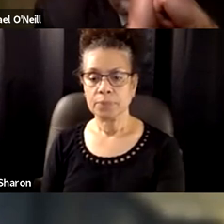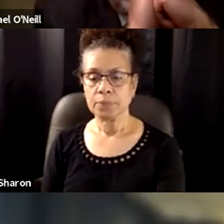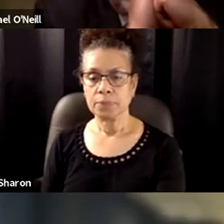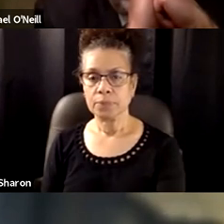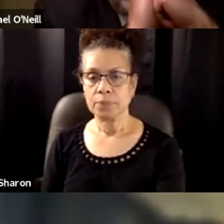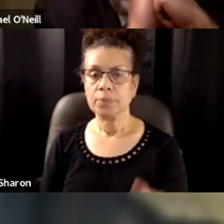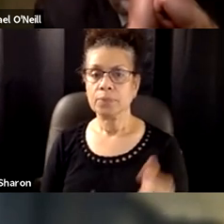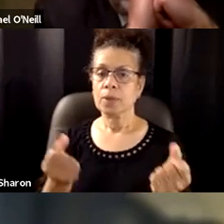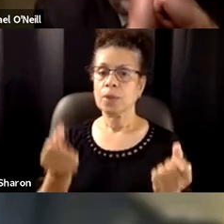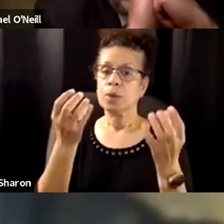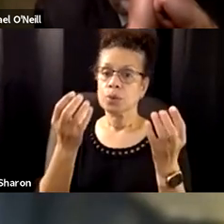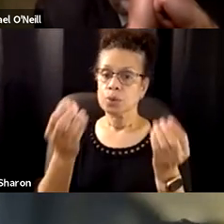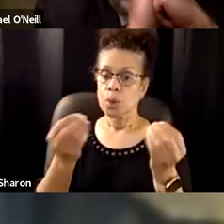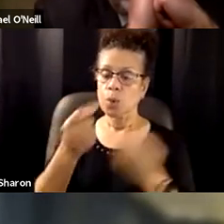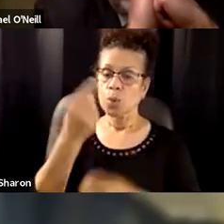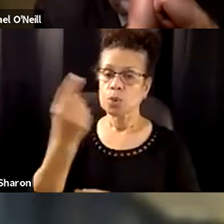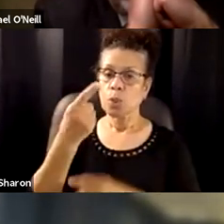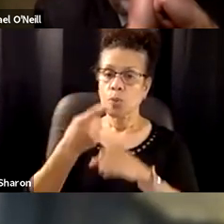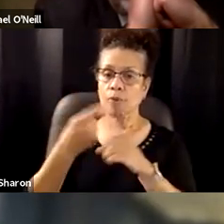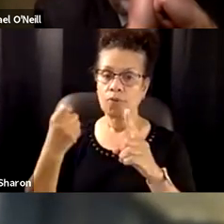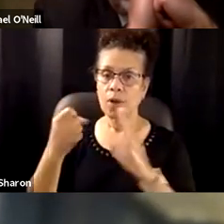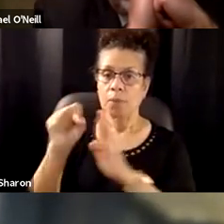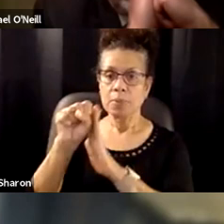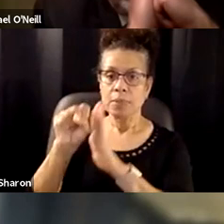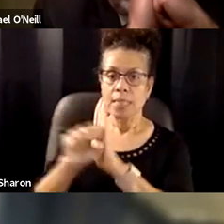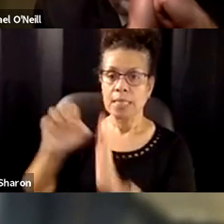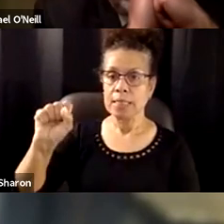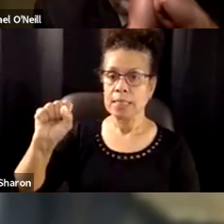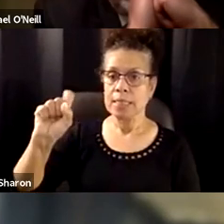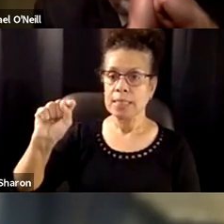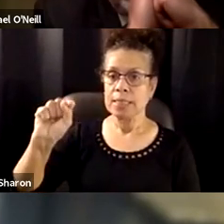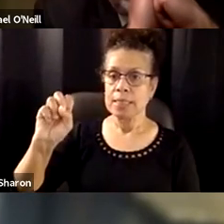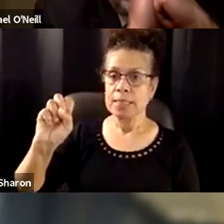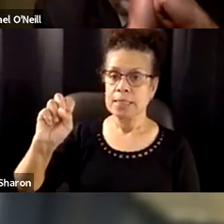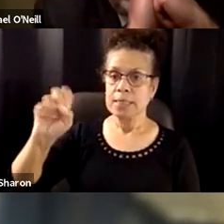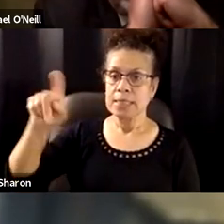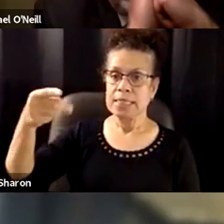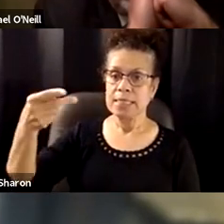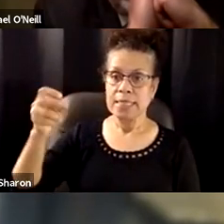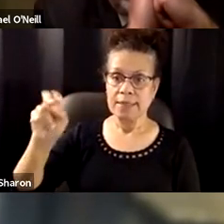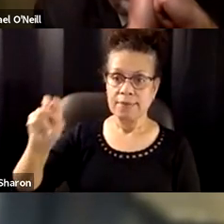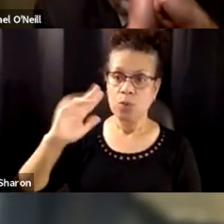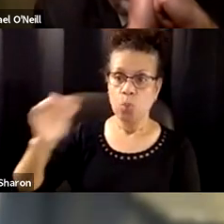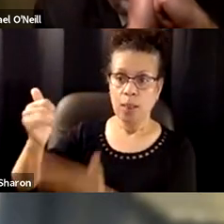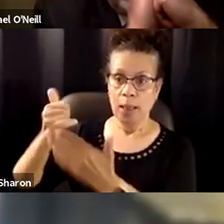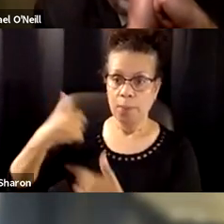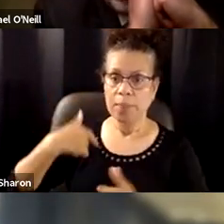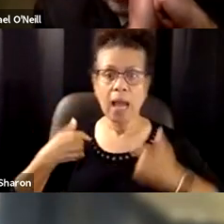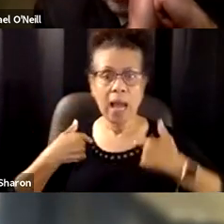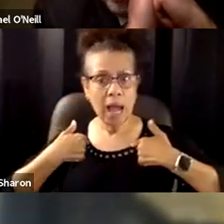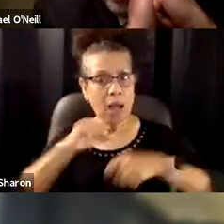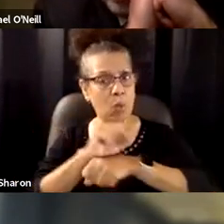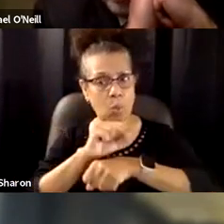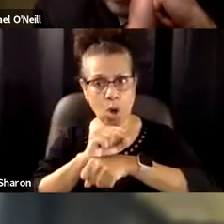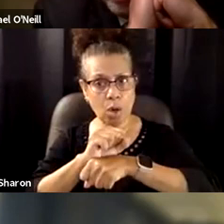so somebody from st stephen is trying to help me out i work so i'm not able